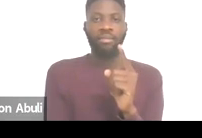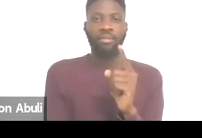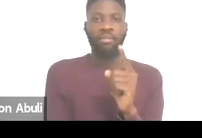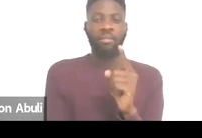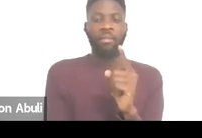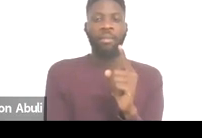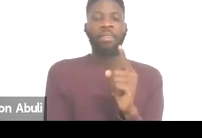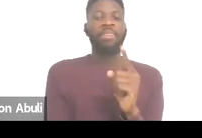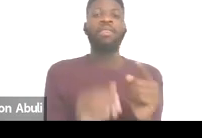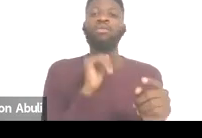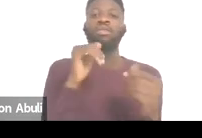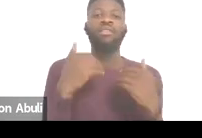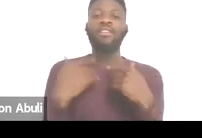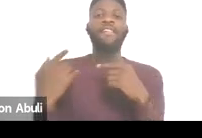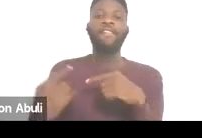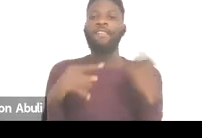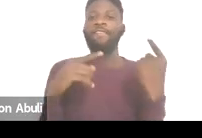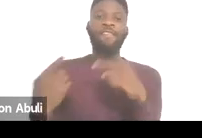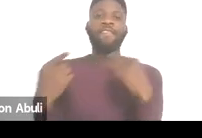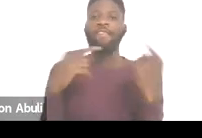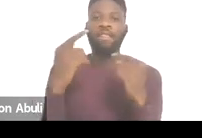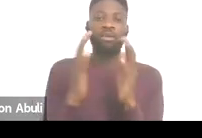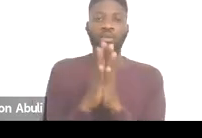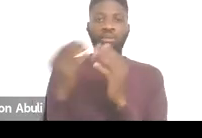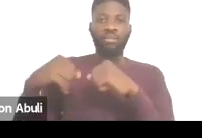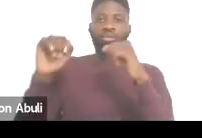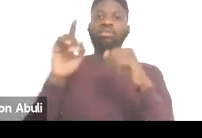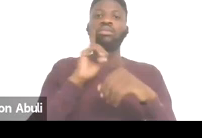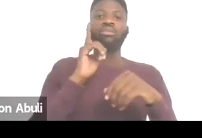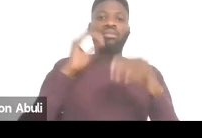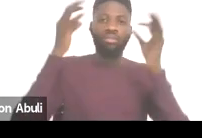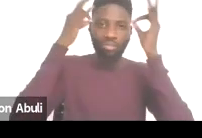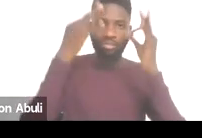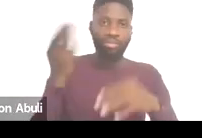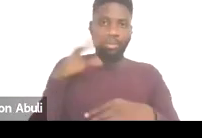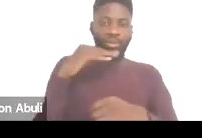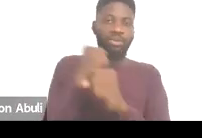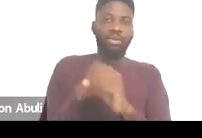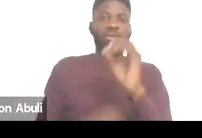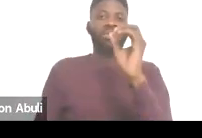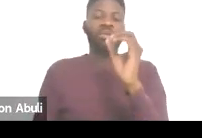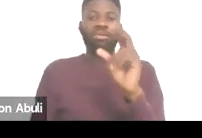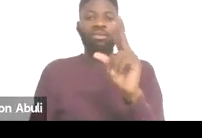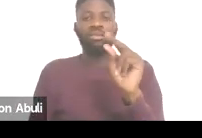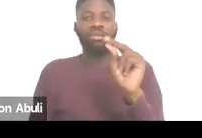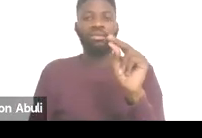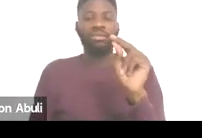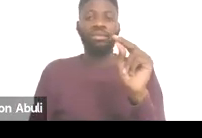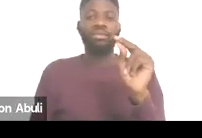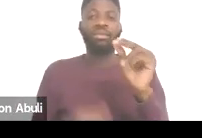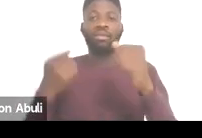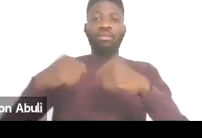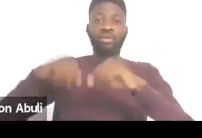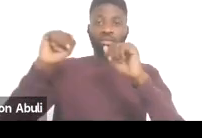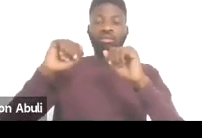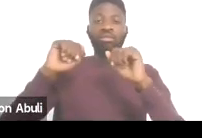have a heated conversation with your boss and the next day decide that you're not going to be coming back to work. Then, of course, your employer will not have a good